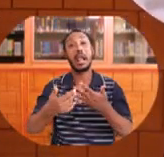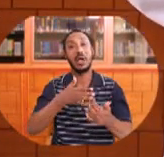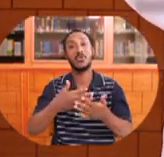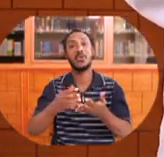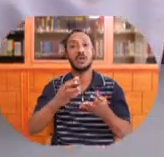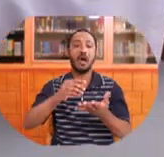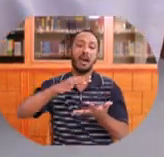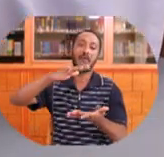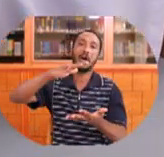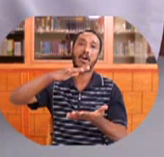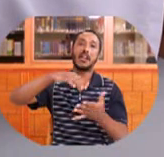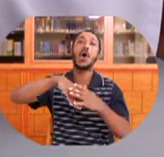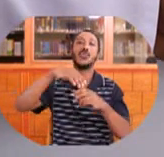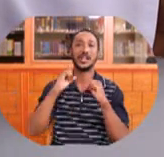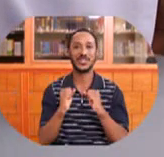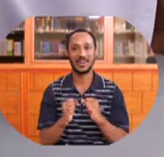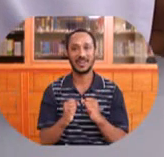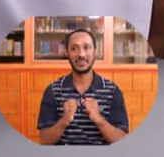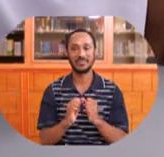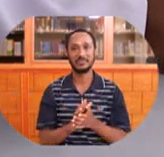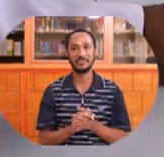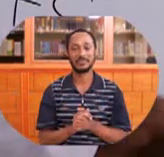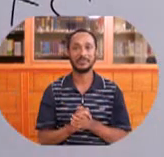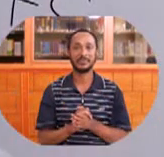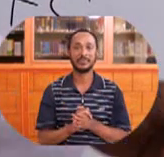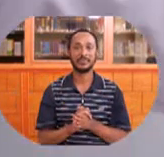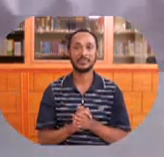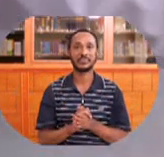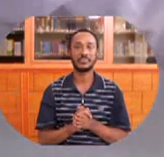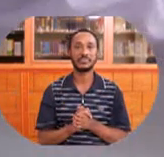water that does not give